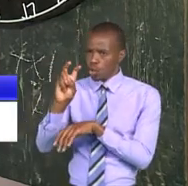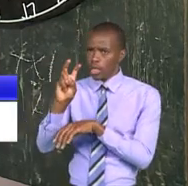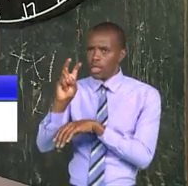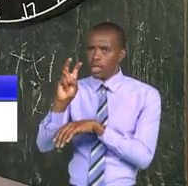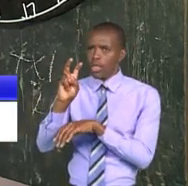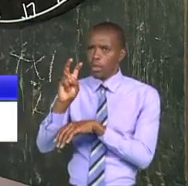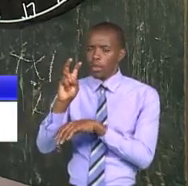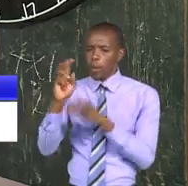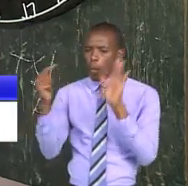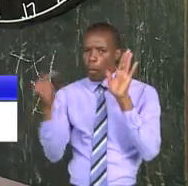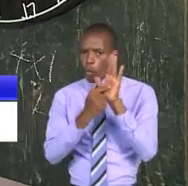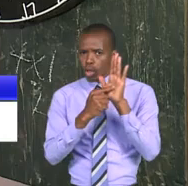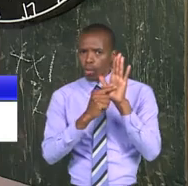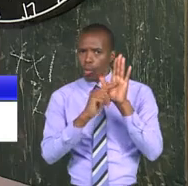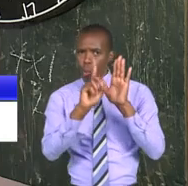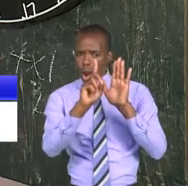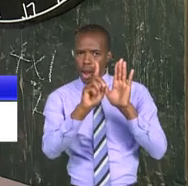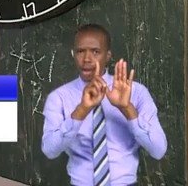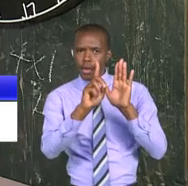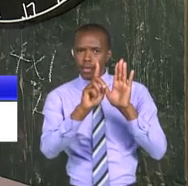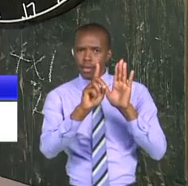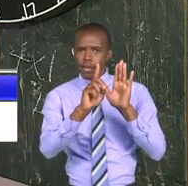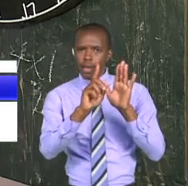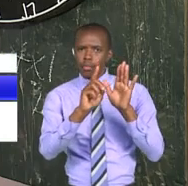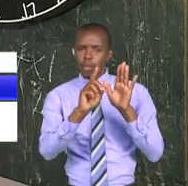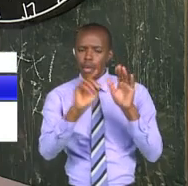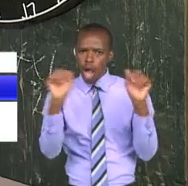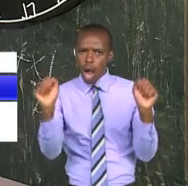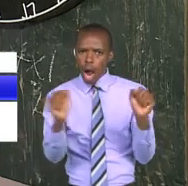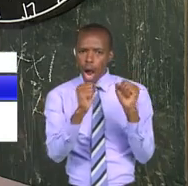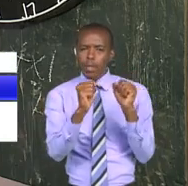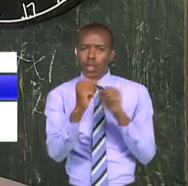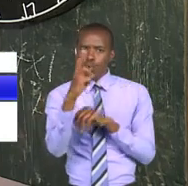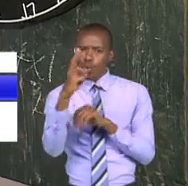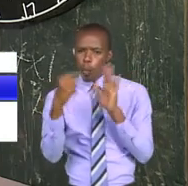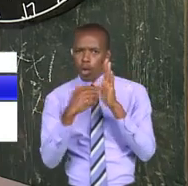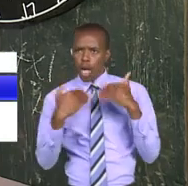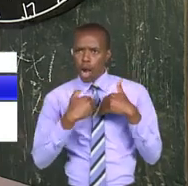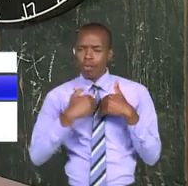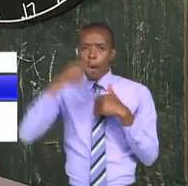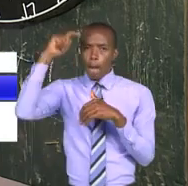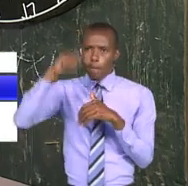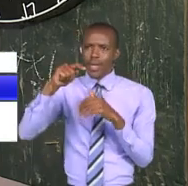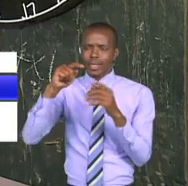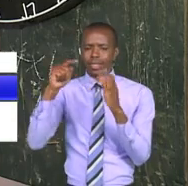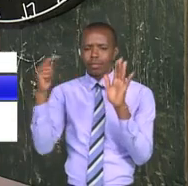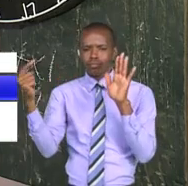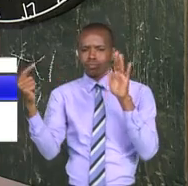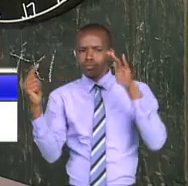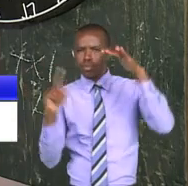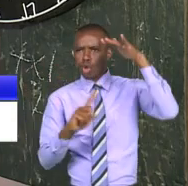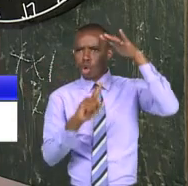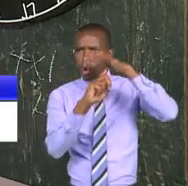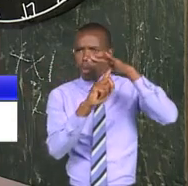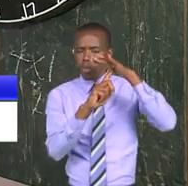of one is two. So if you are remaining with the two marks, so you have to hit here, that is the game